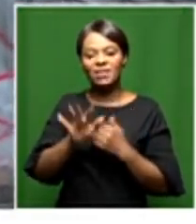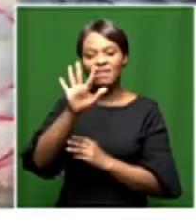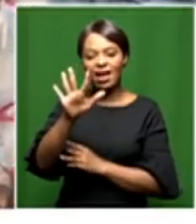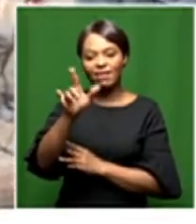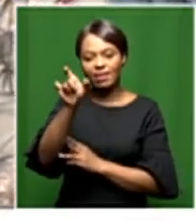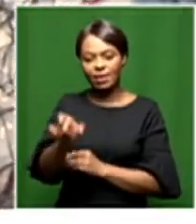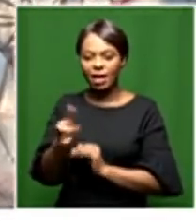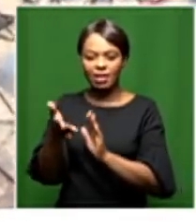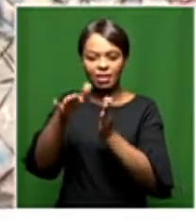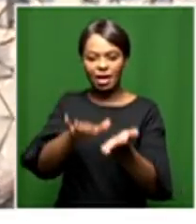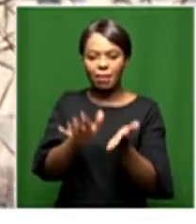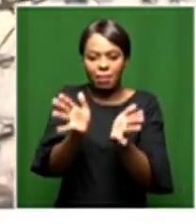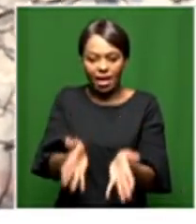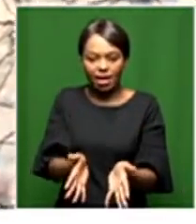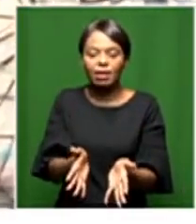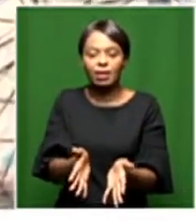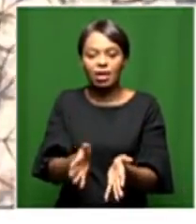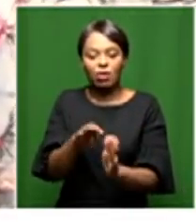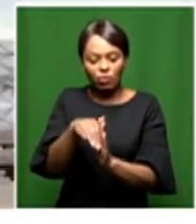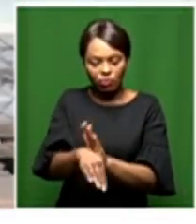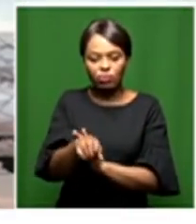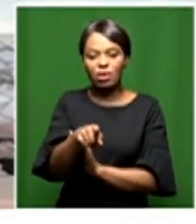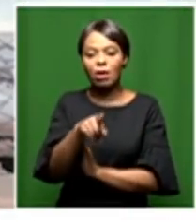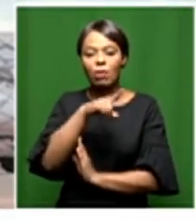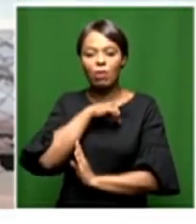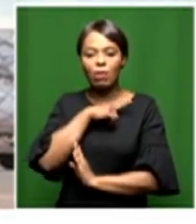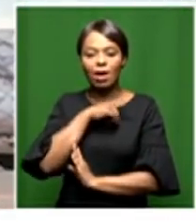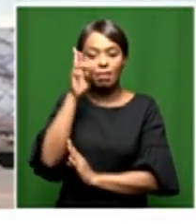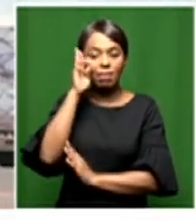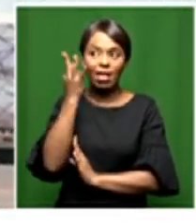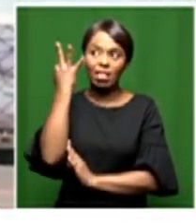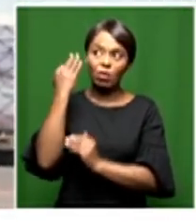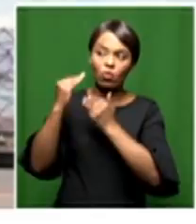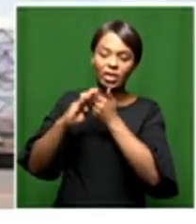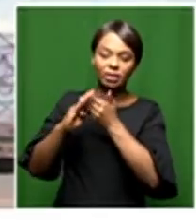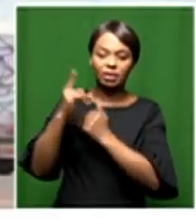so which is a very big increase. Remember that about 3 weeks back, our